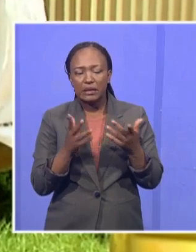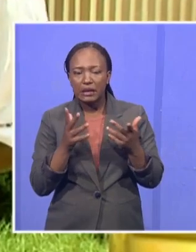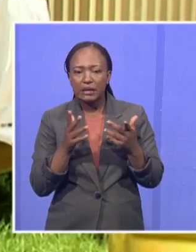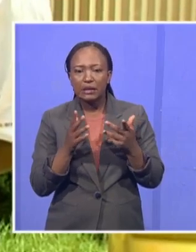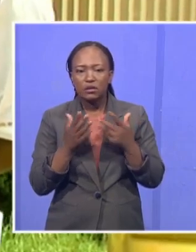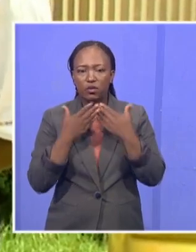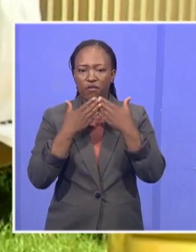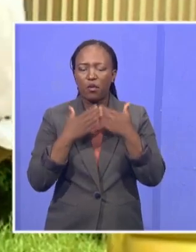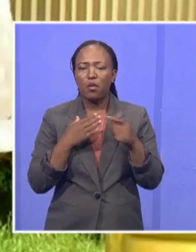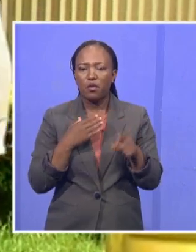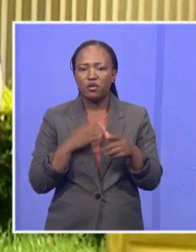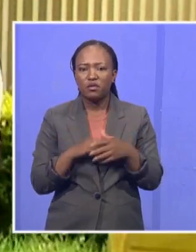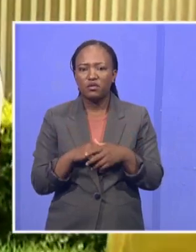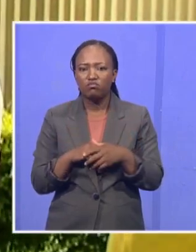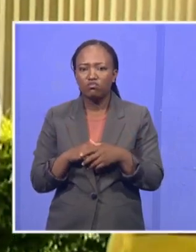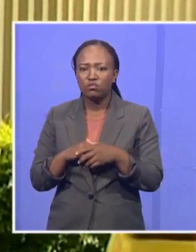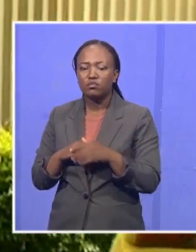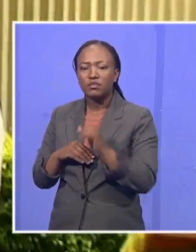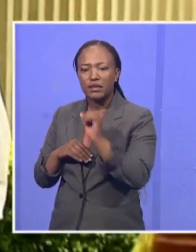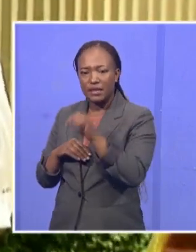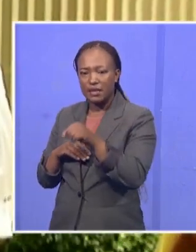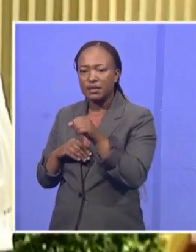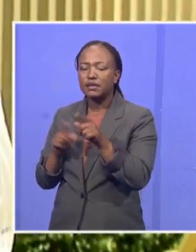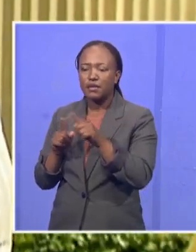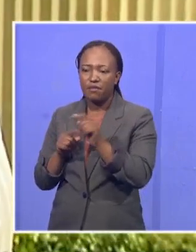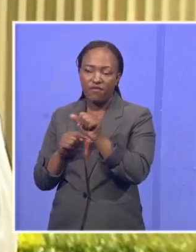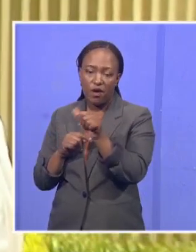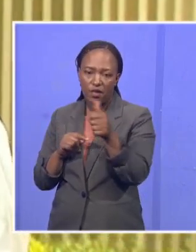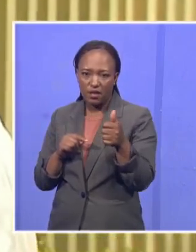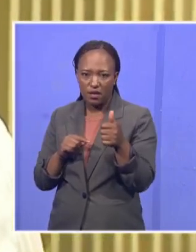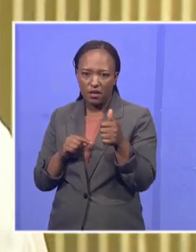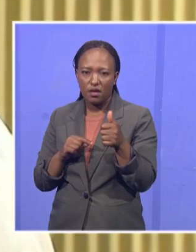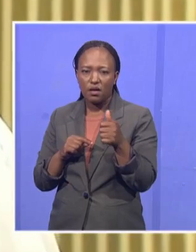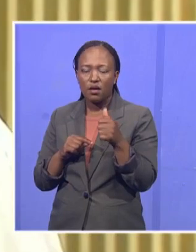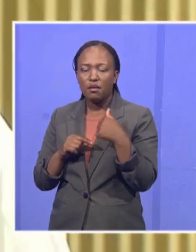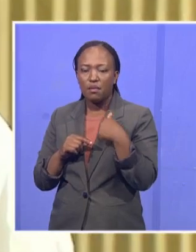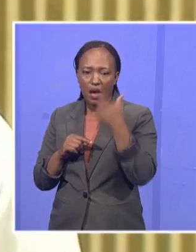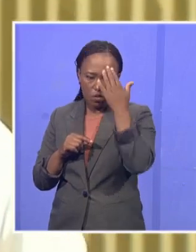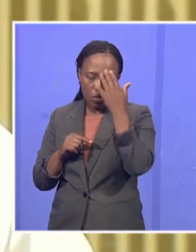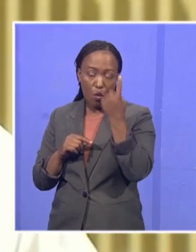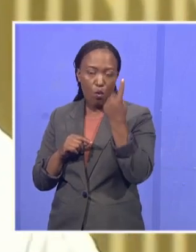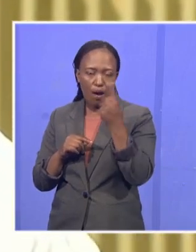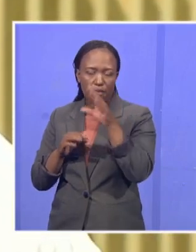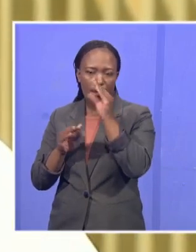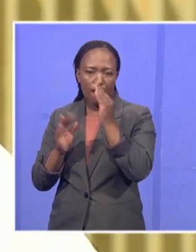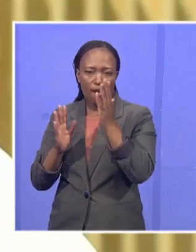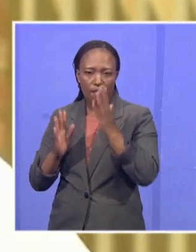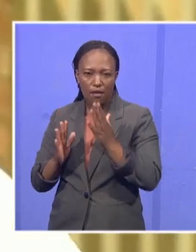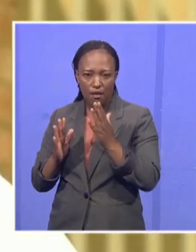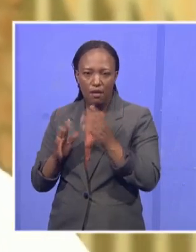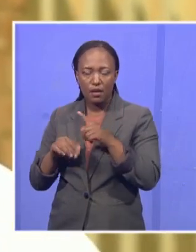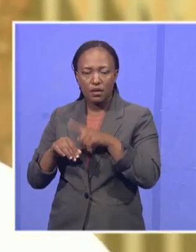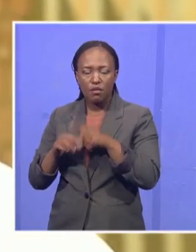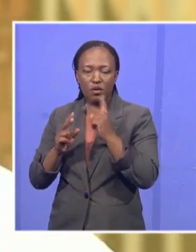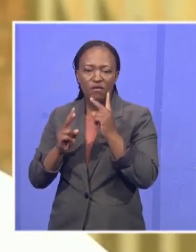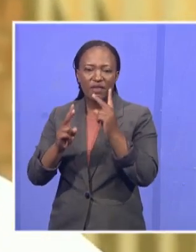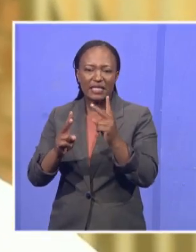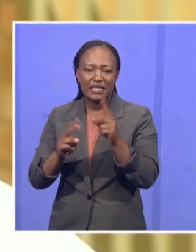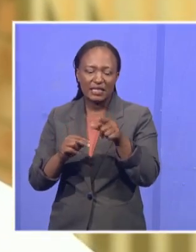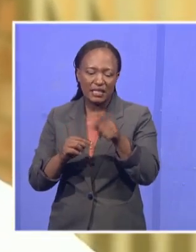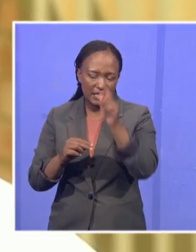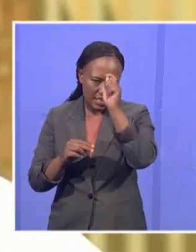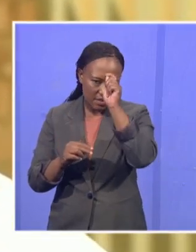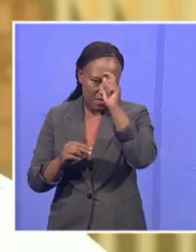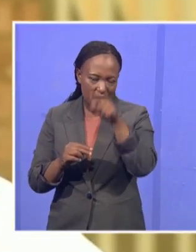academics? That indeed also affected others, because I know of one particular case where when we visited the home of the boy, we realized